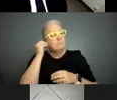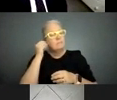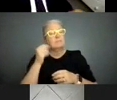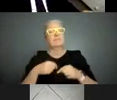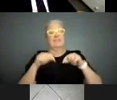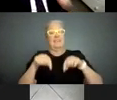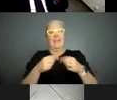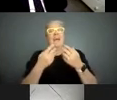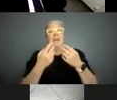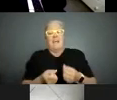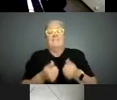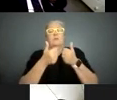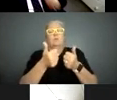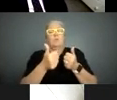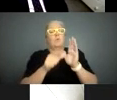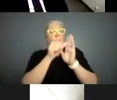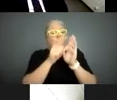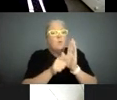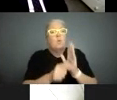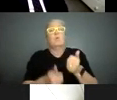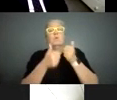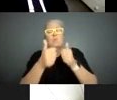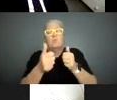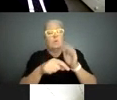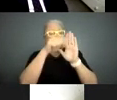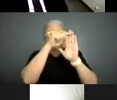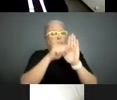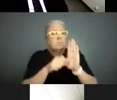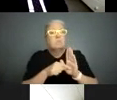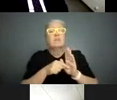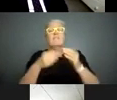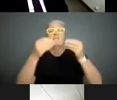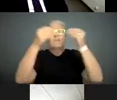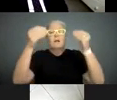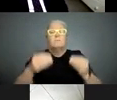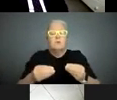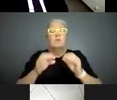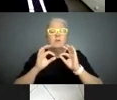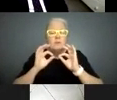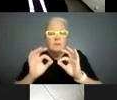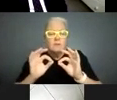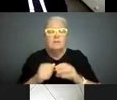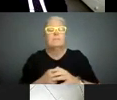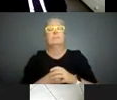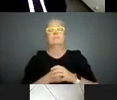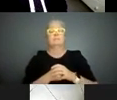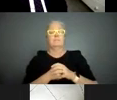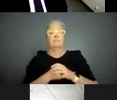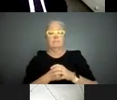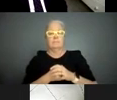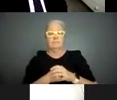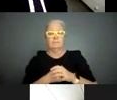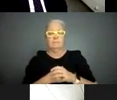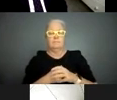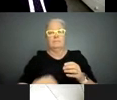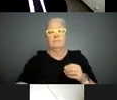in place, lot of good policy framework, such as the Right to Education Act, which was amended in